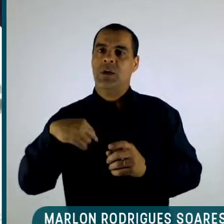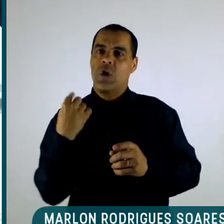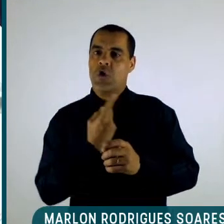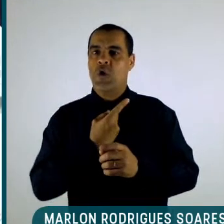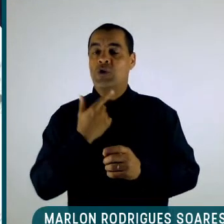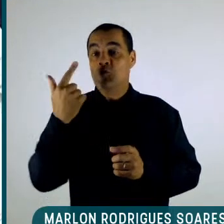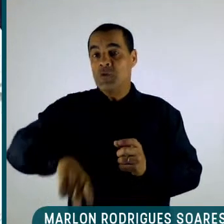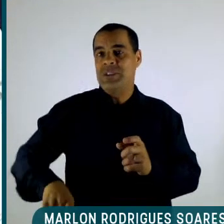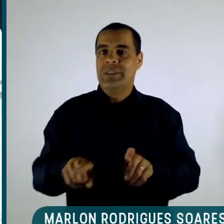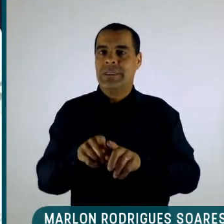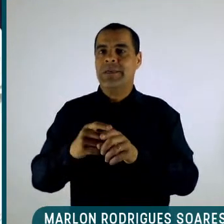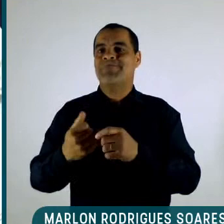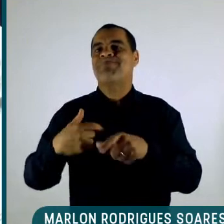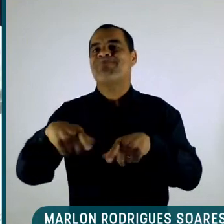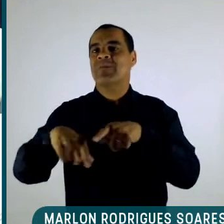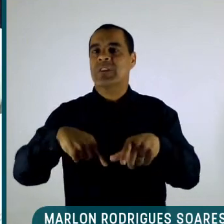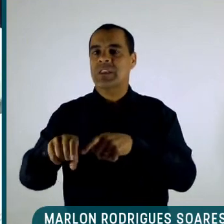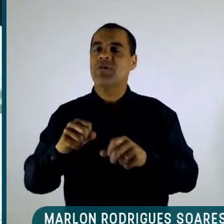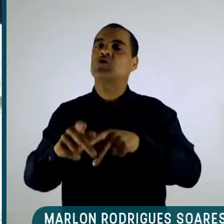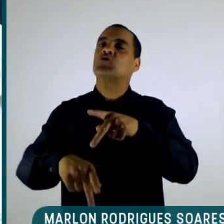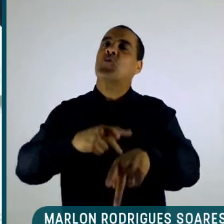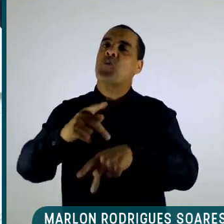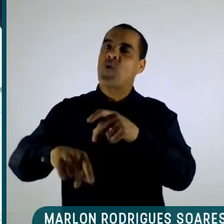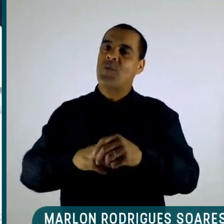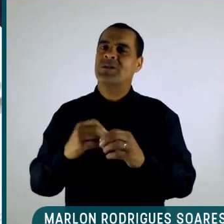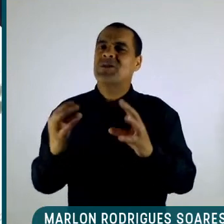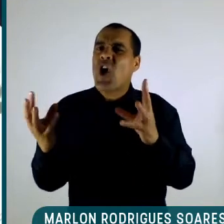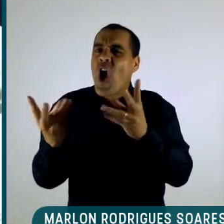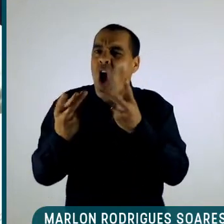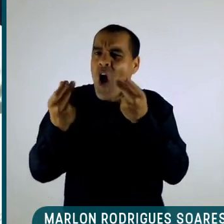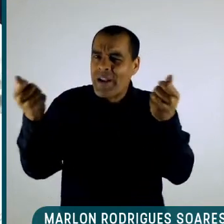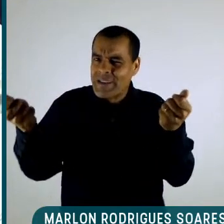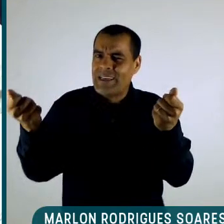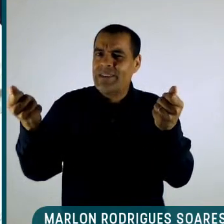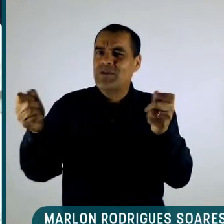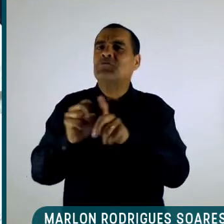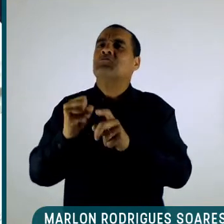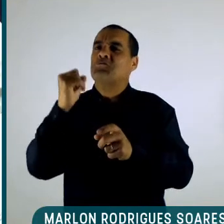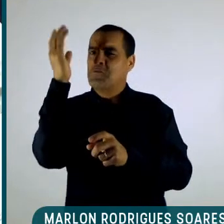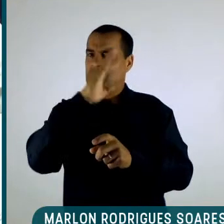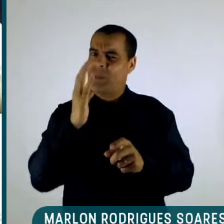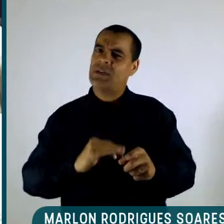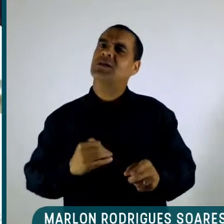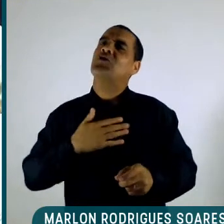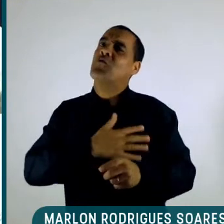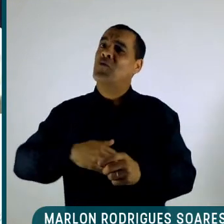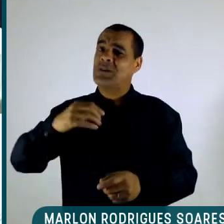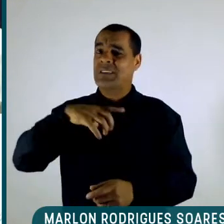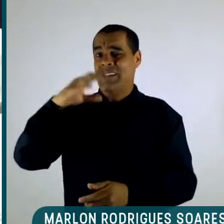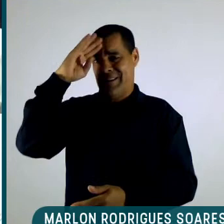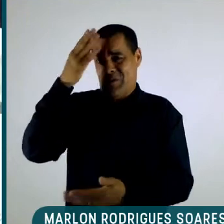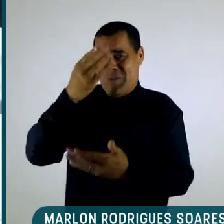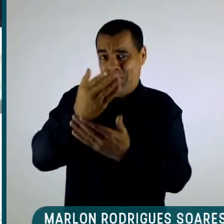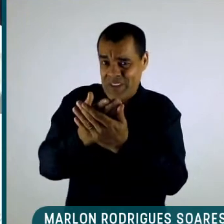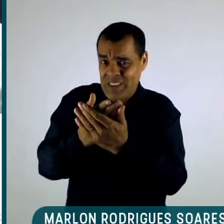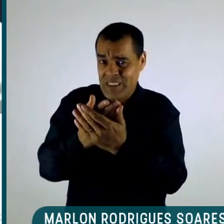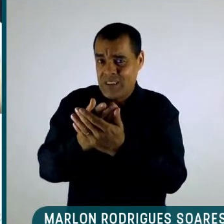can have quality public services, Brazilian will like it and will trust it. But for that, just to